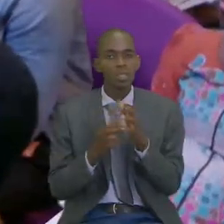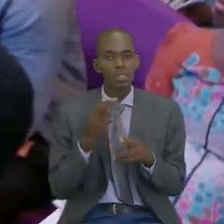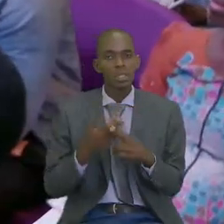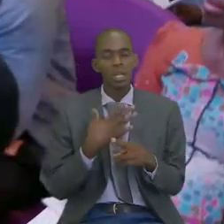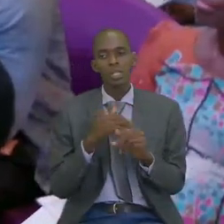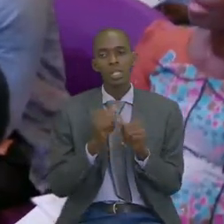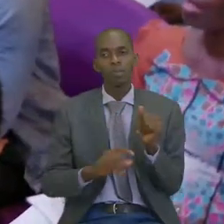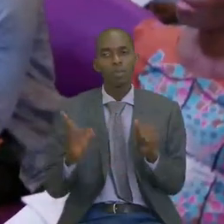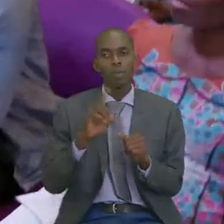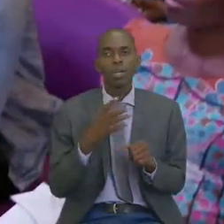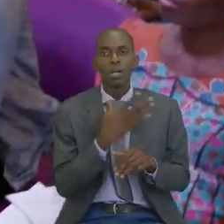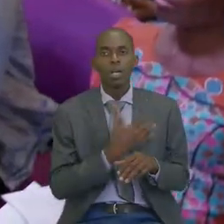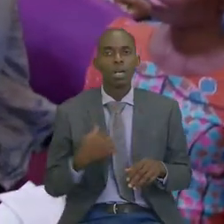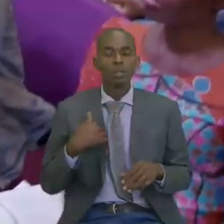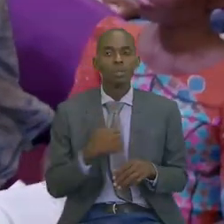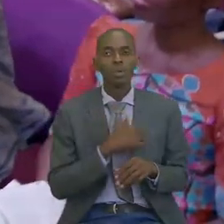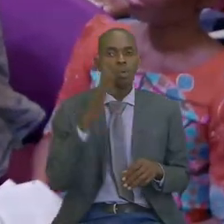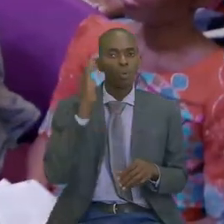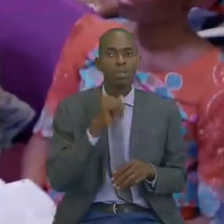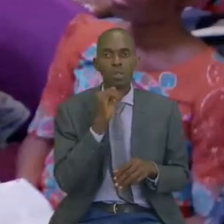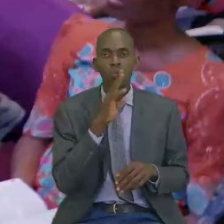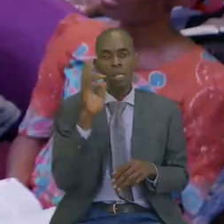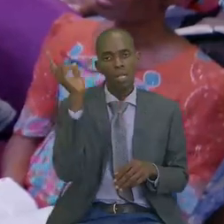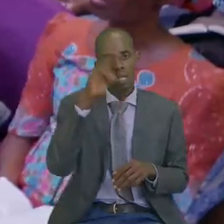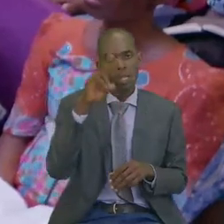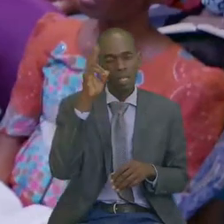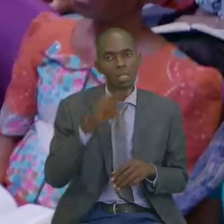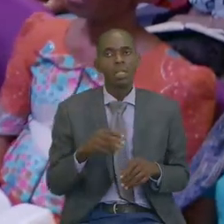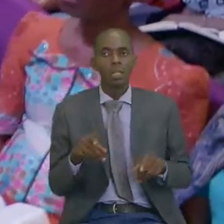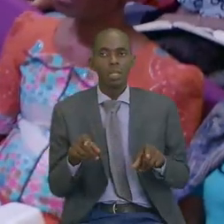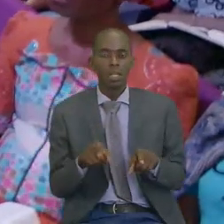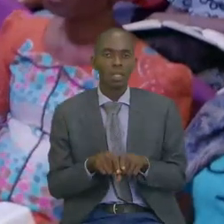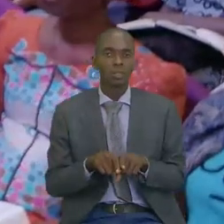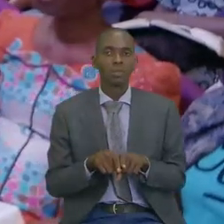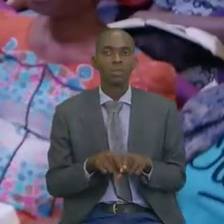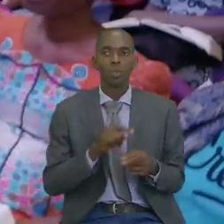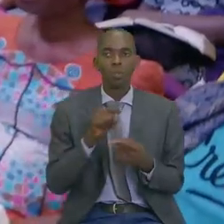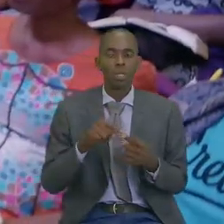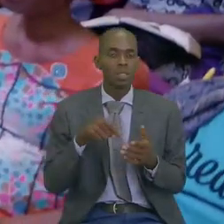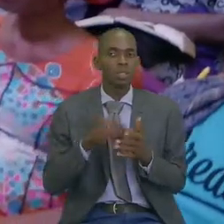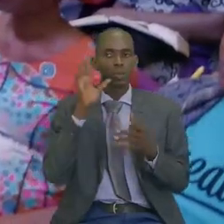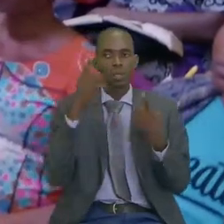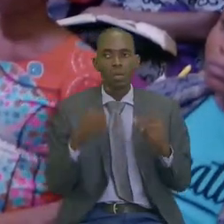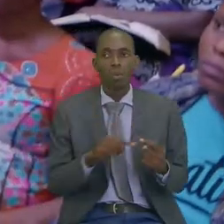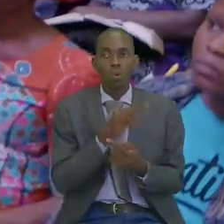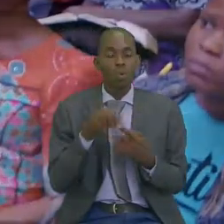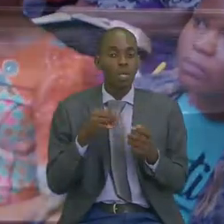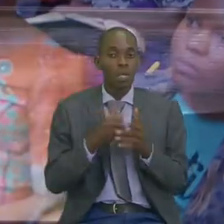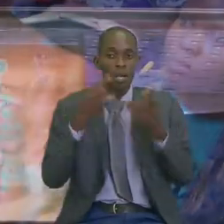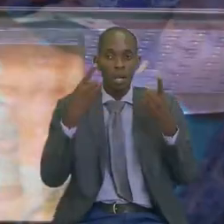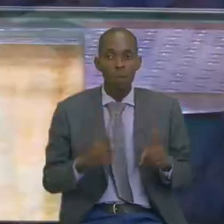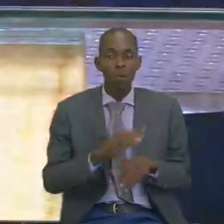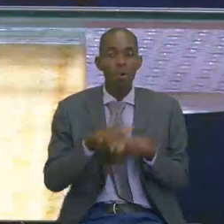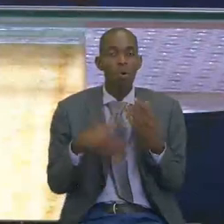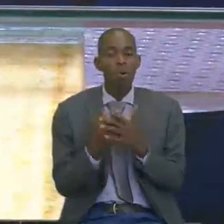everywhere, and will not be careless as to when this will happen. When it happens, all the people